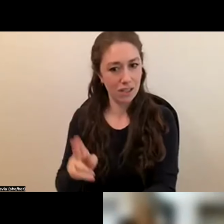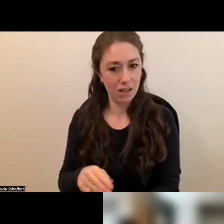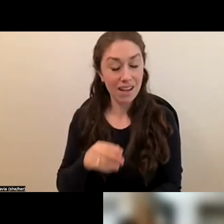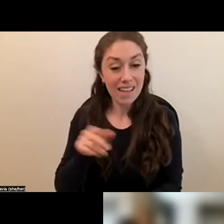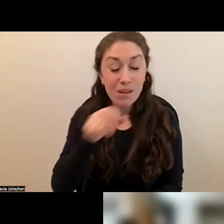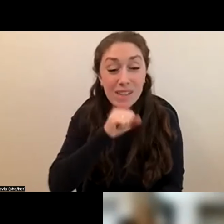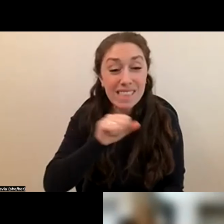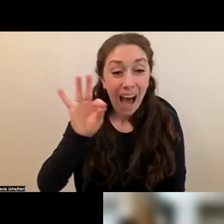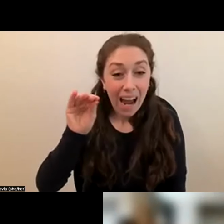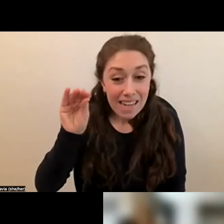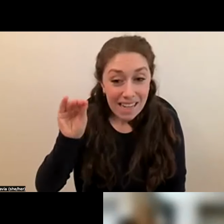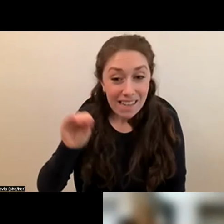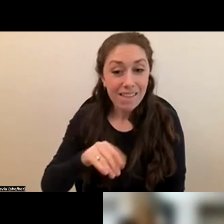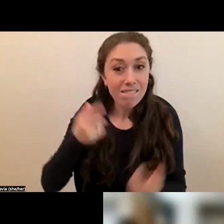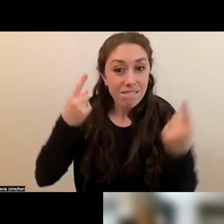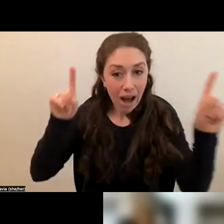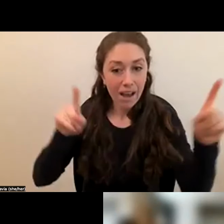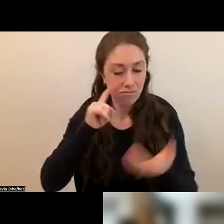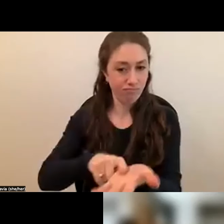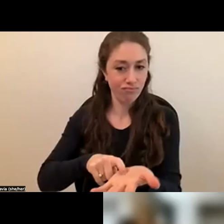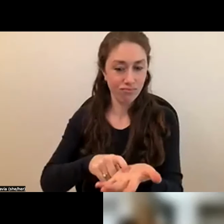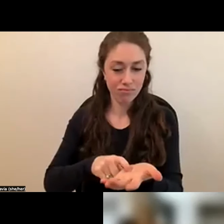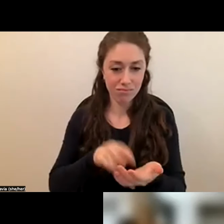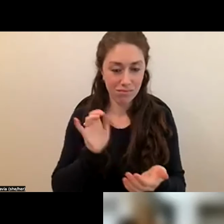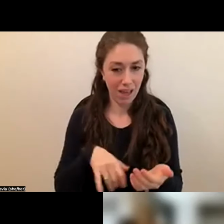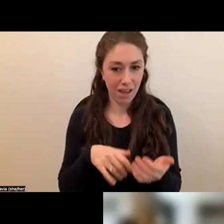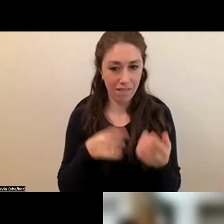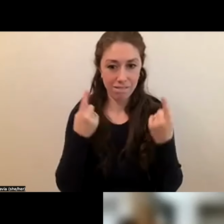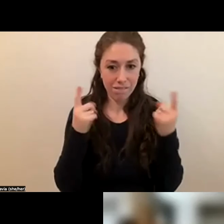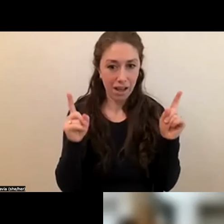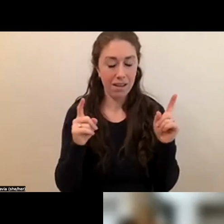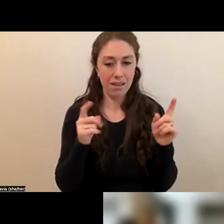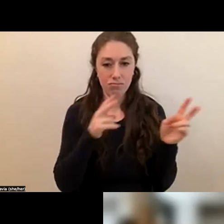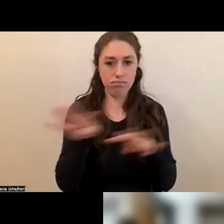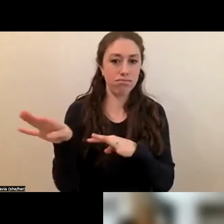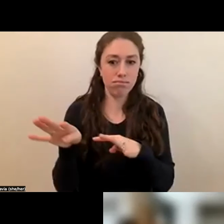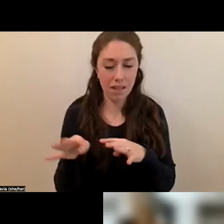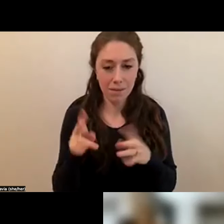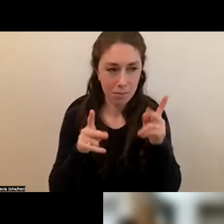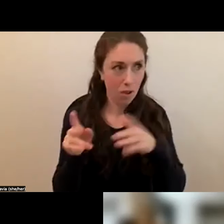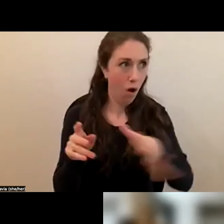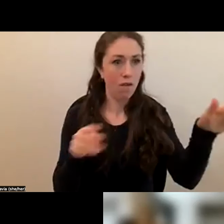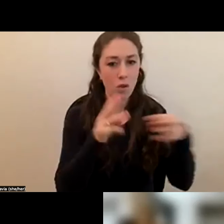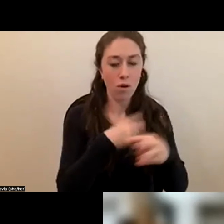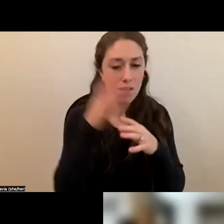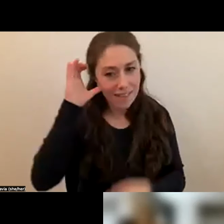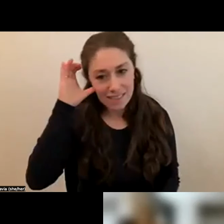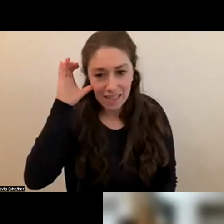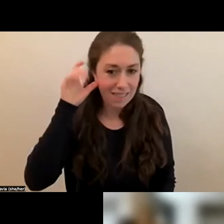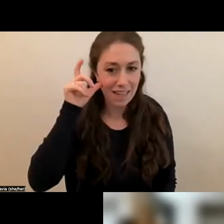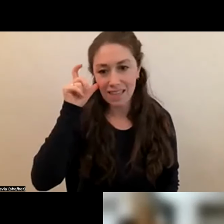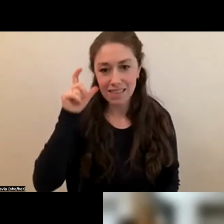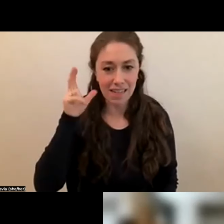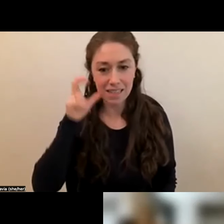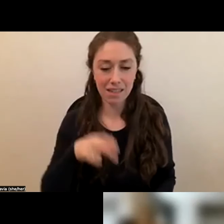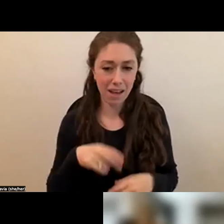was released. It got a lot of wonderful reviews. People all over the world were listening to it. And I think, and I hope it was something that Brother Taylor